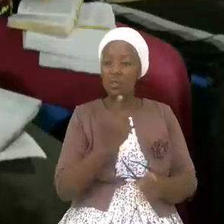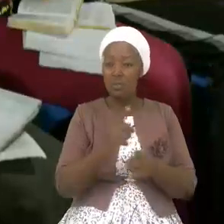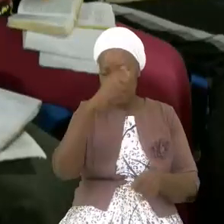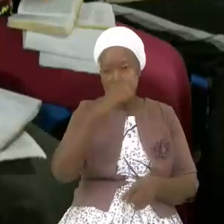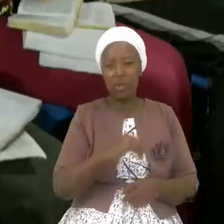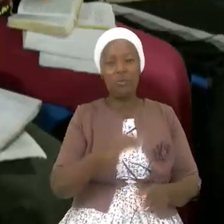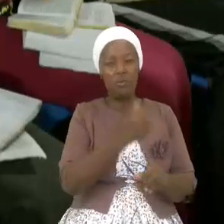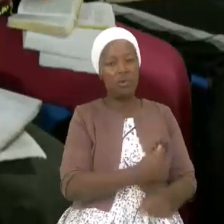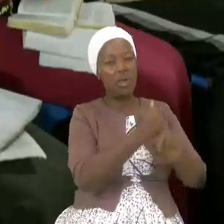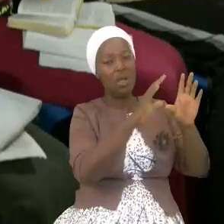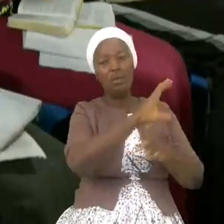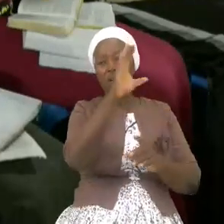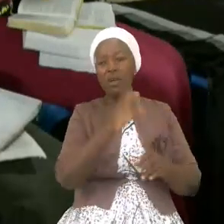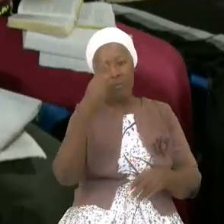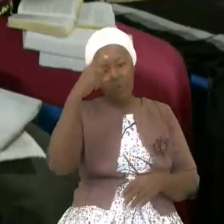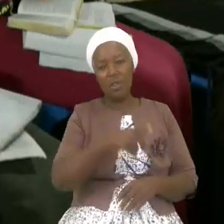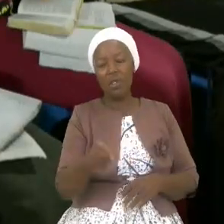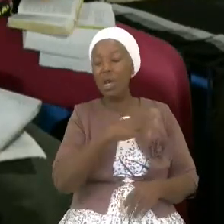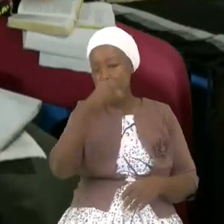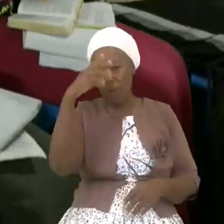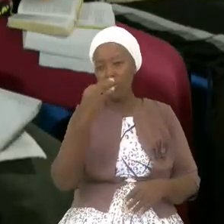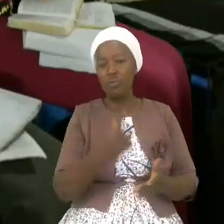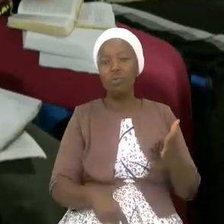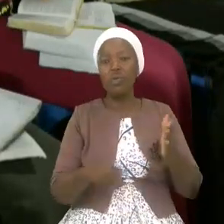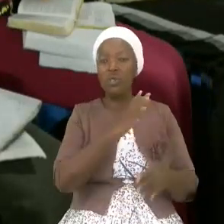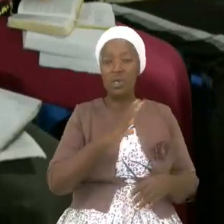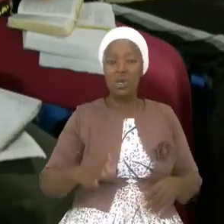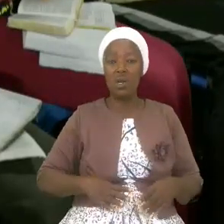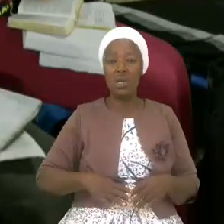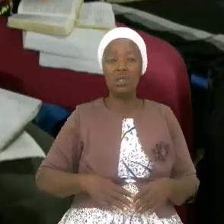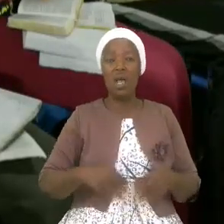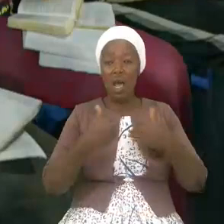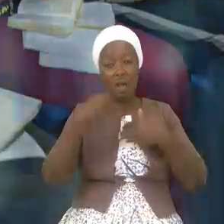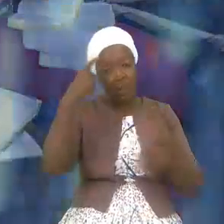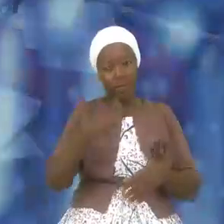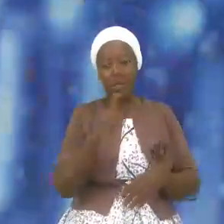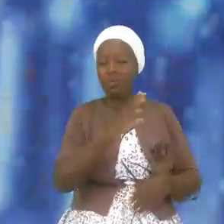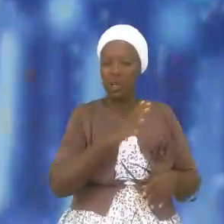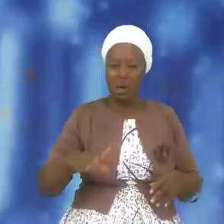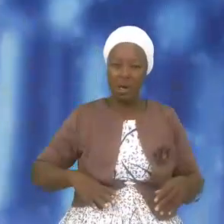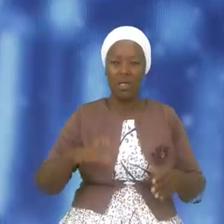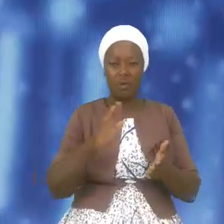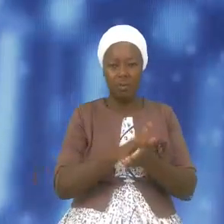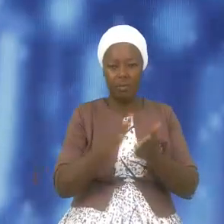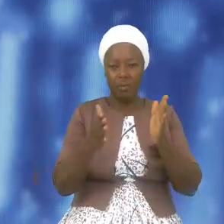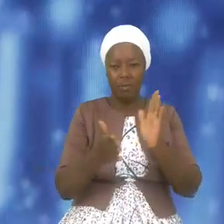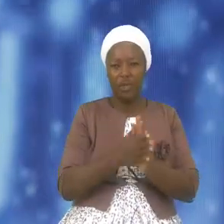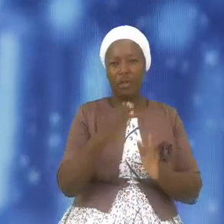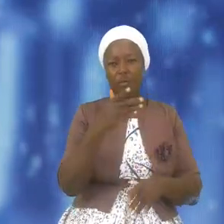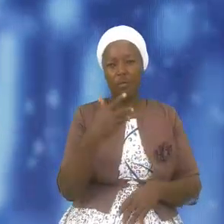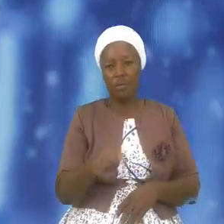them, Christ became the Savior, their substitute. It became their